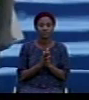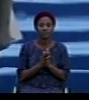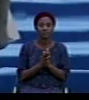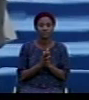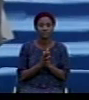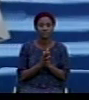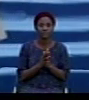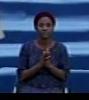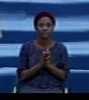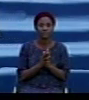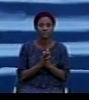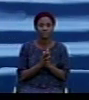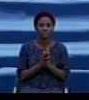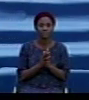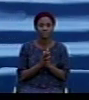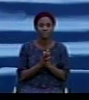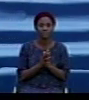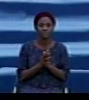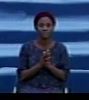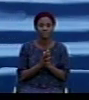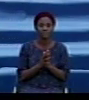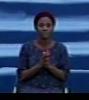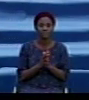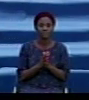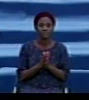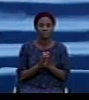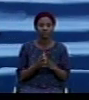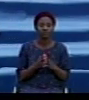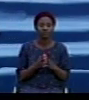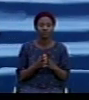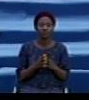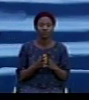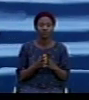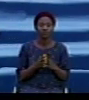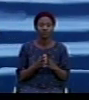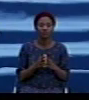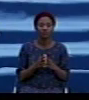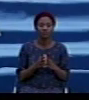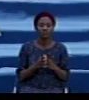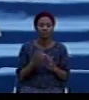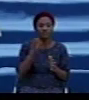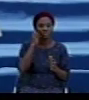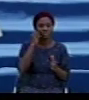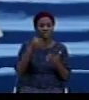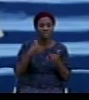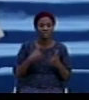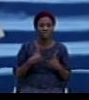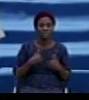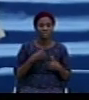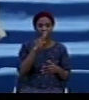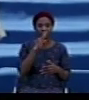She's Miss Adekombi Omoumi, that has been suffering from